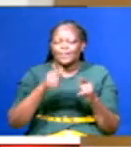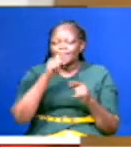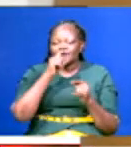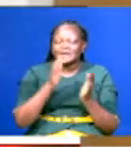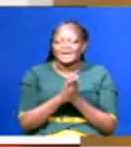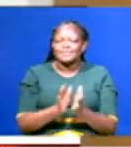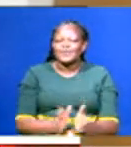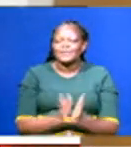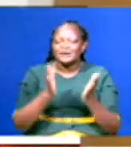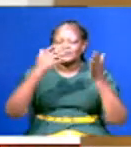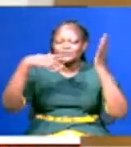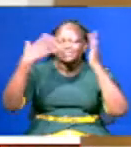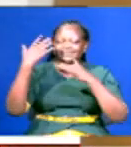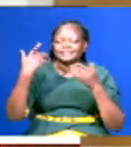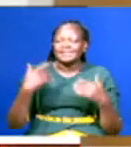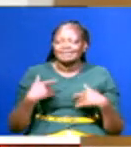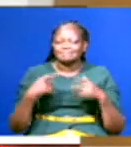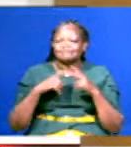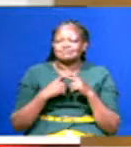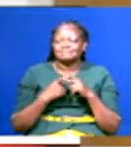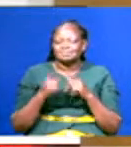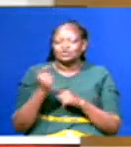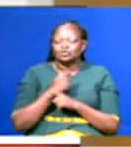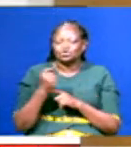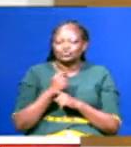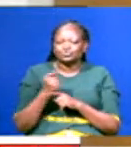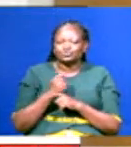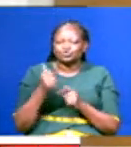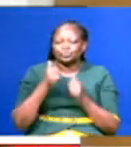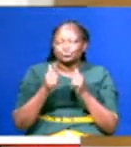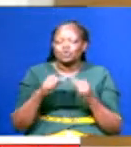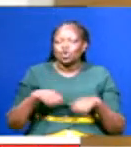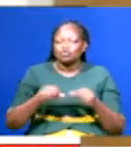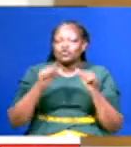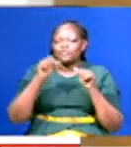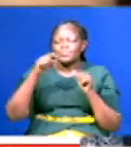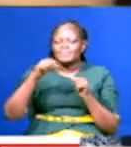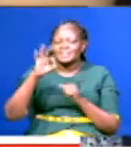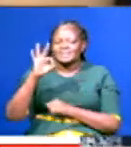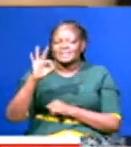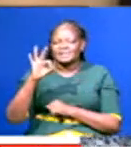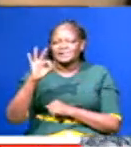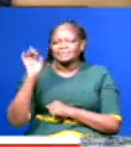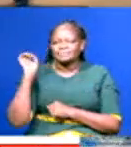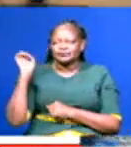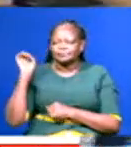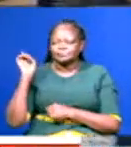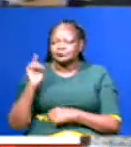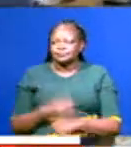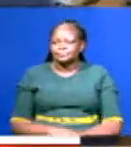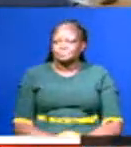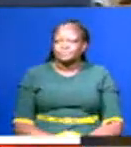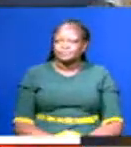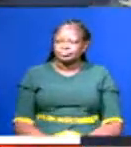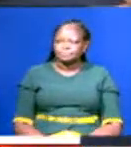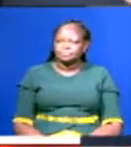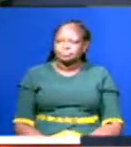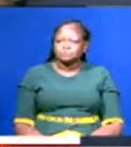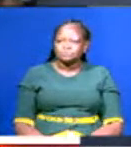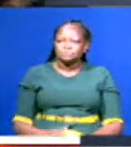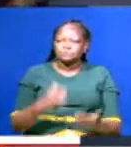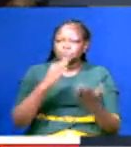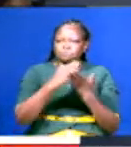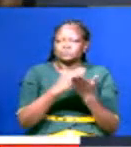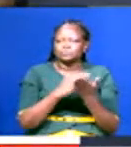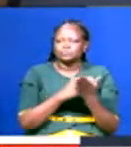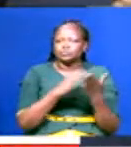public universities has started the training, which will run for 3 months. The program will collaborate